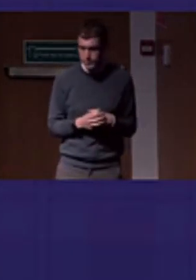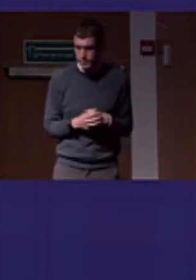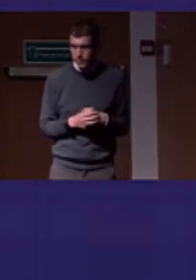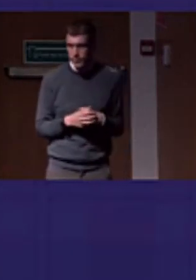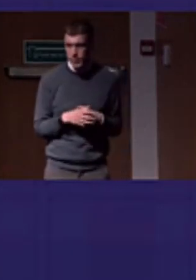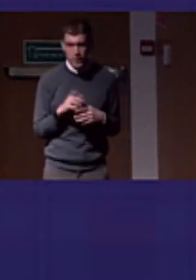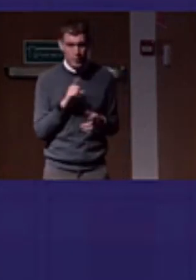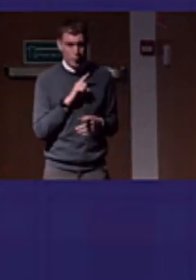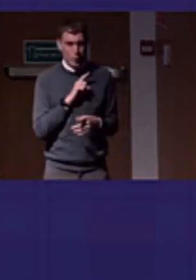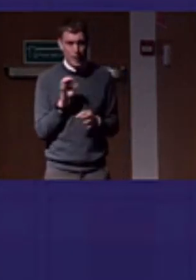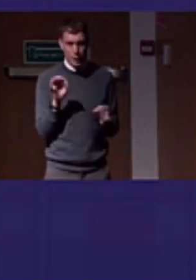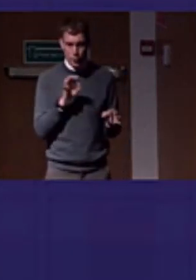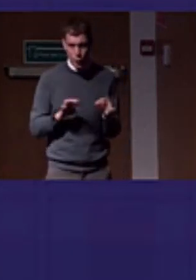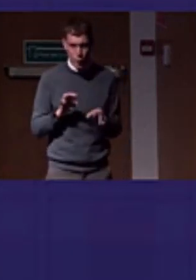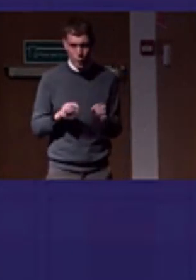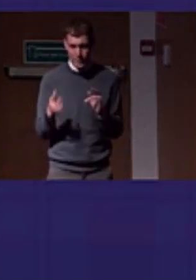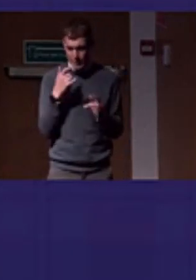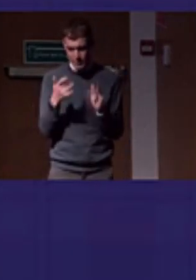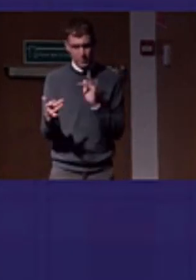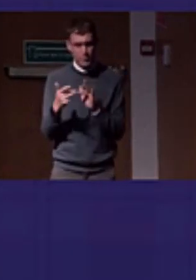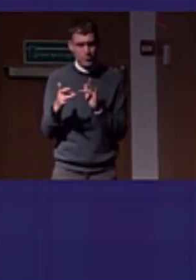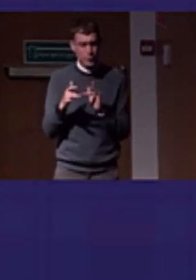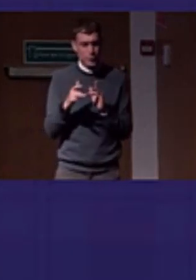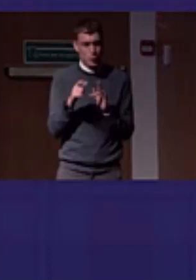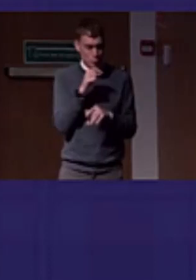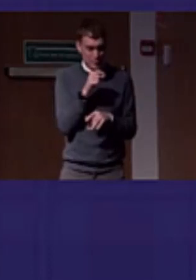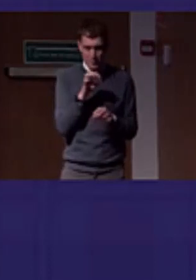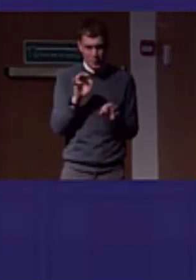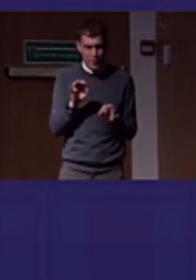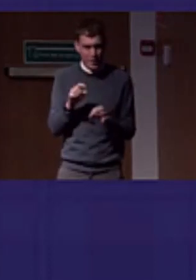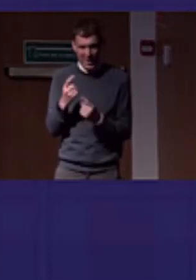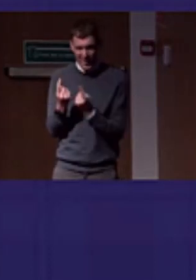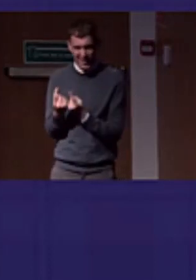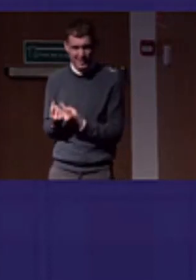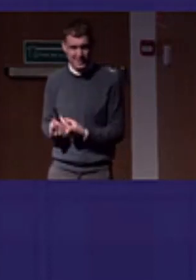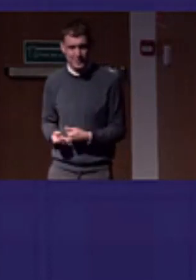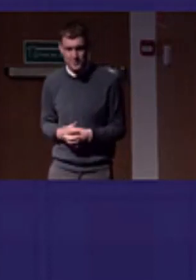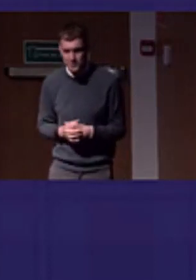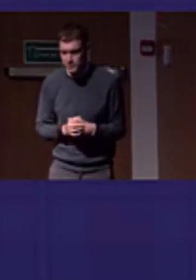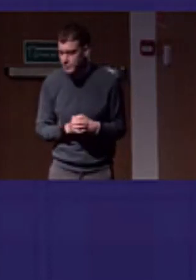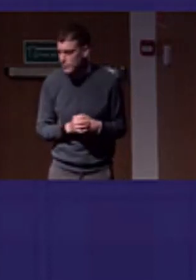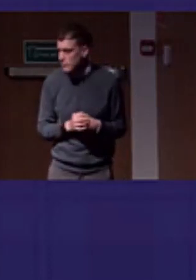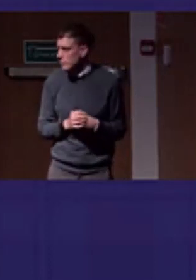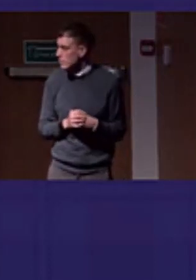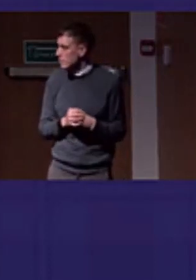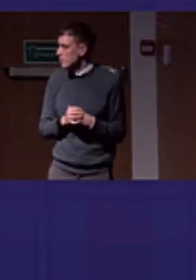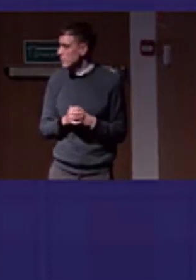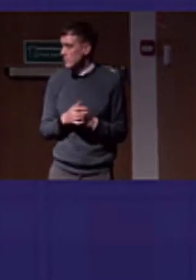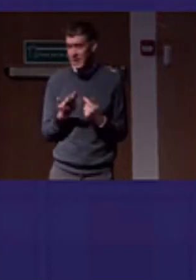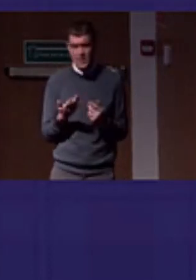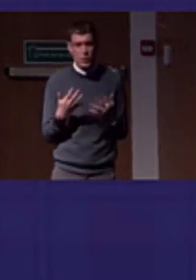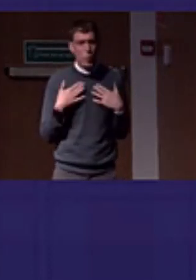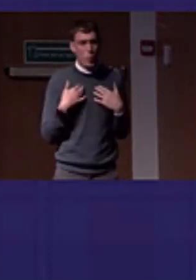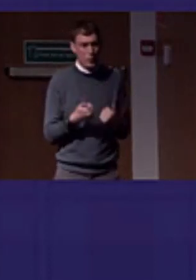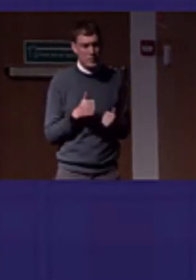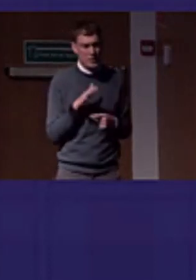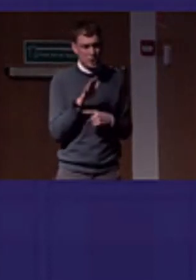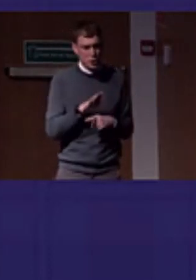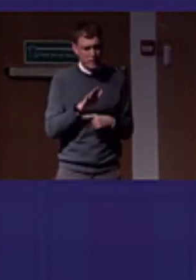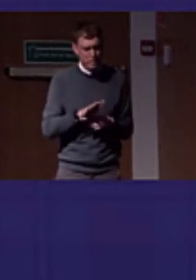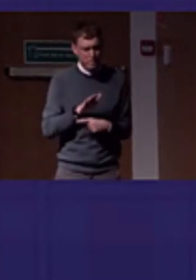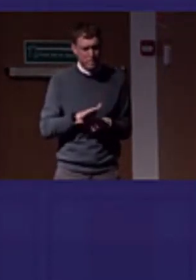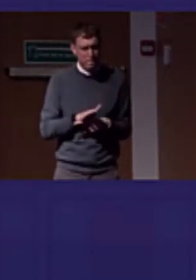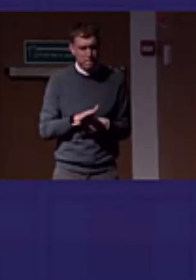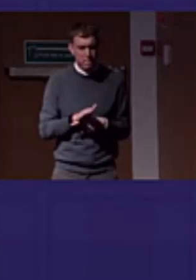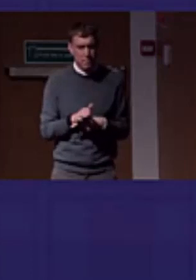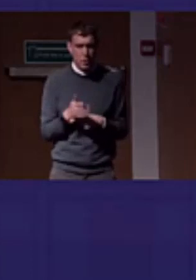can get a hold of me on Twitter and nowhere else. That's well-being shaming. Also, well-being shaming is, oh,